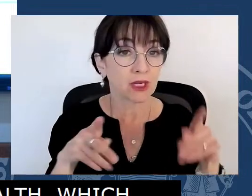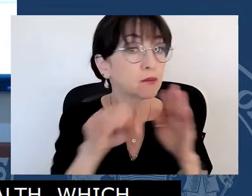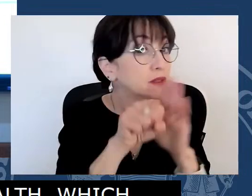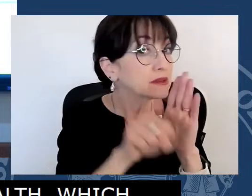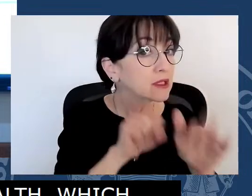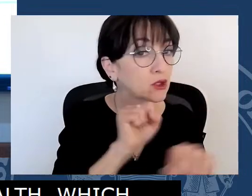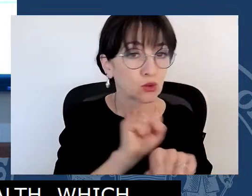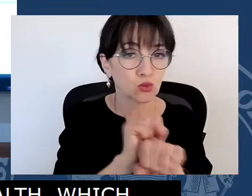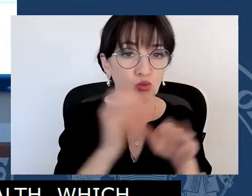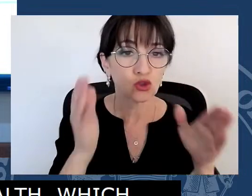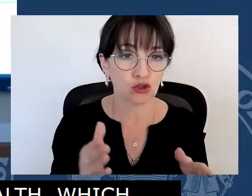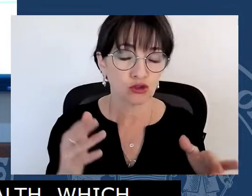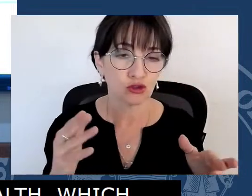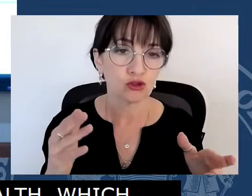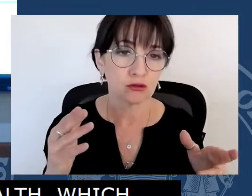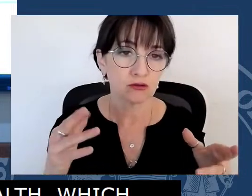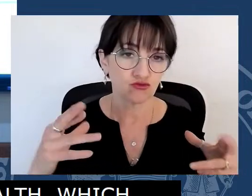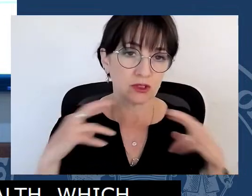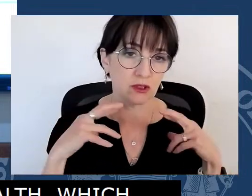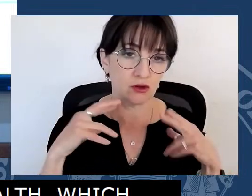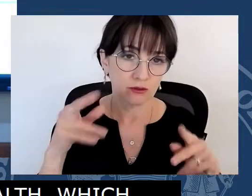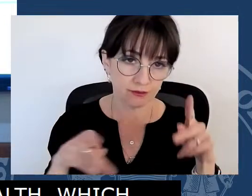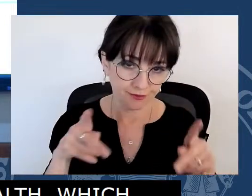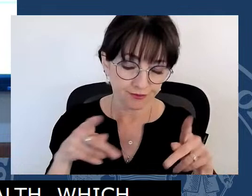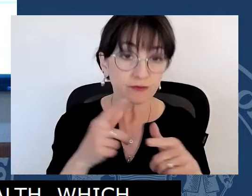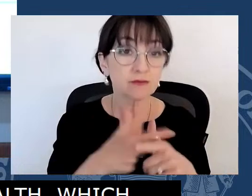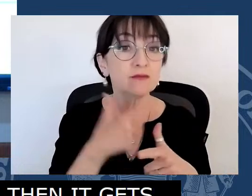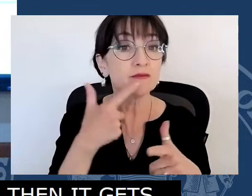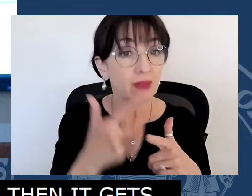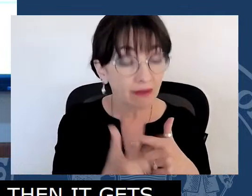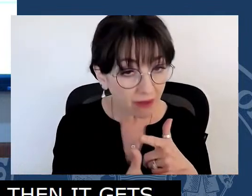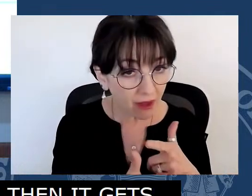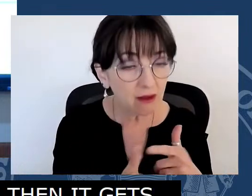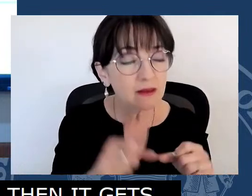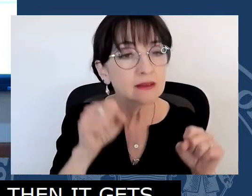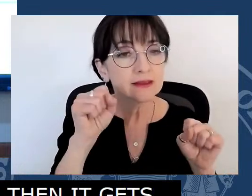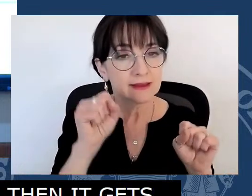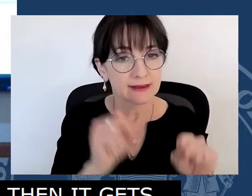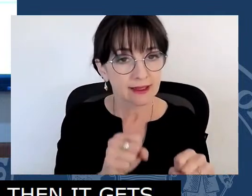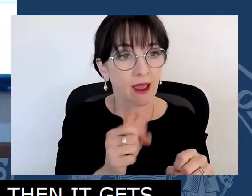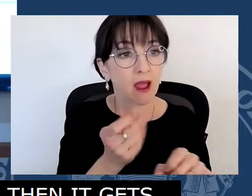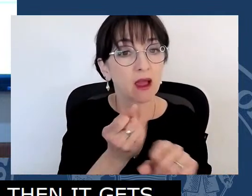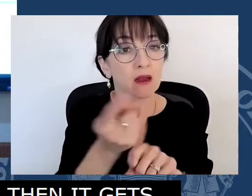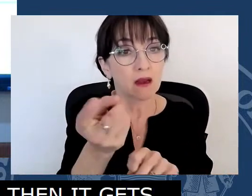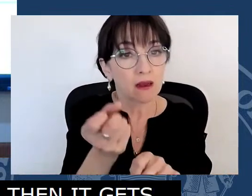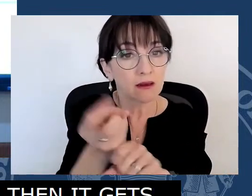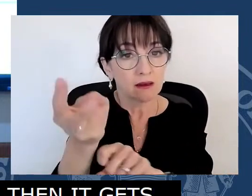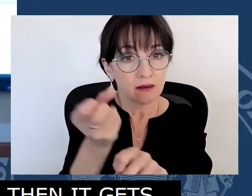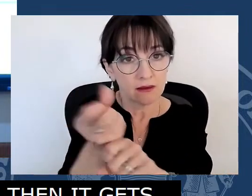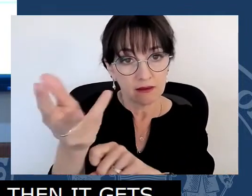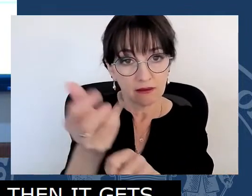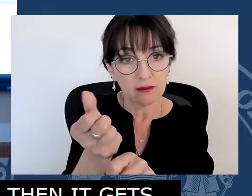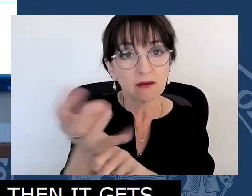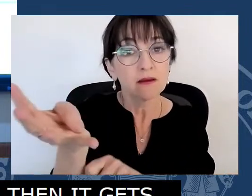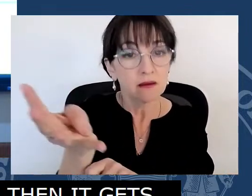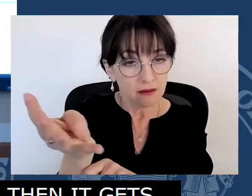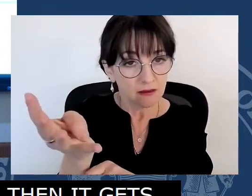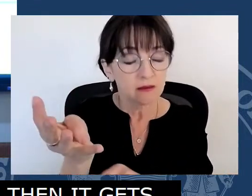easier to carry it year to year, much like is the case with our actual